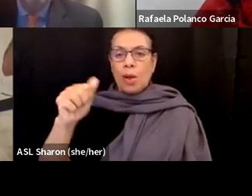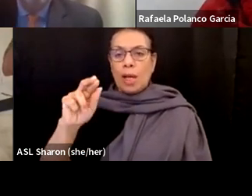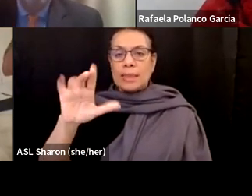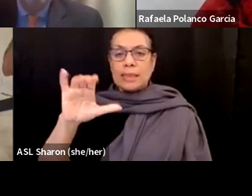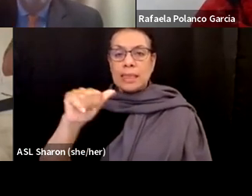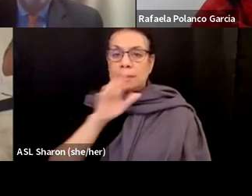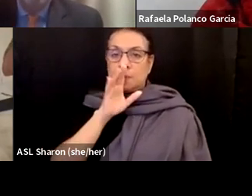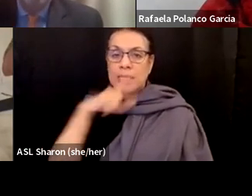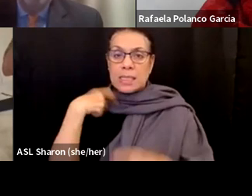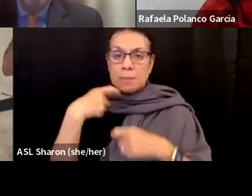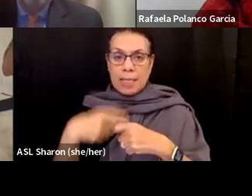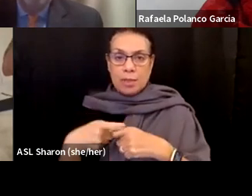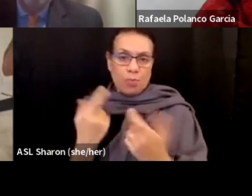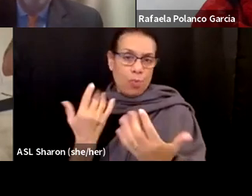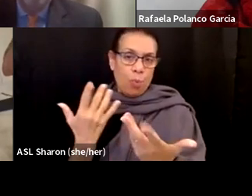um